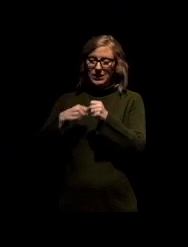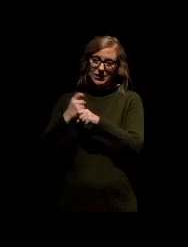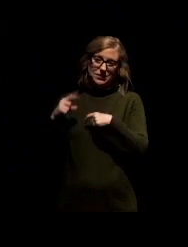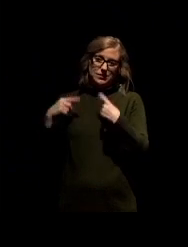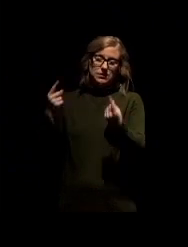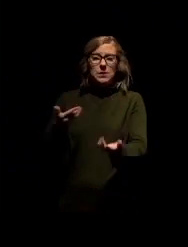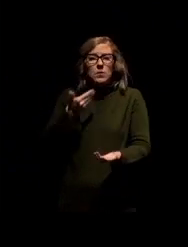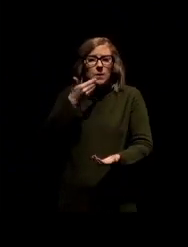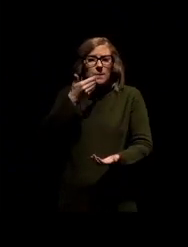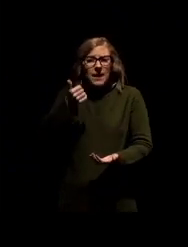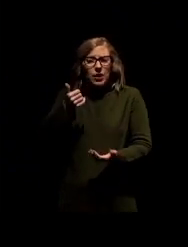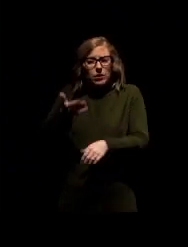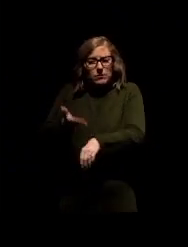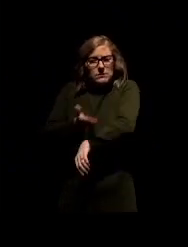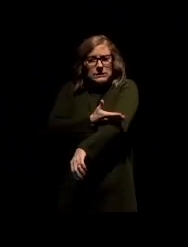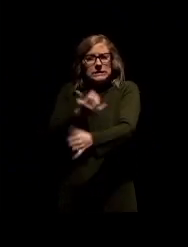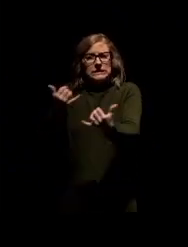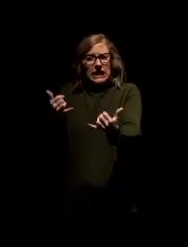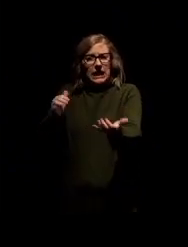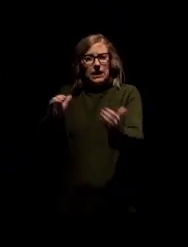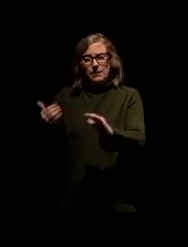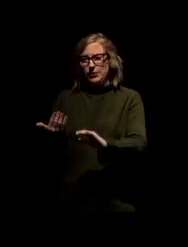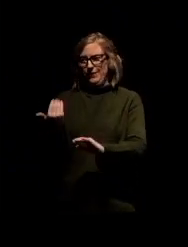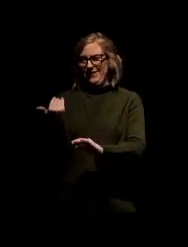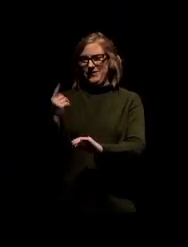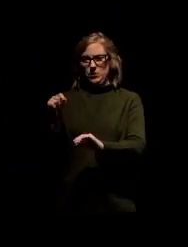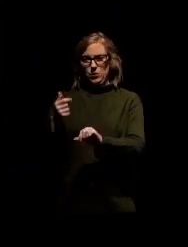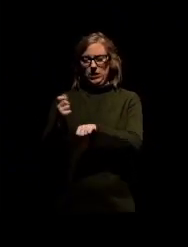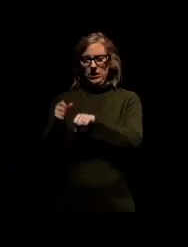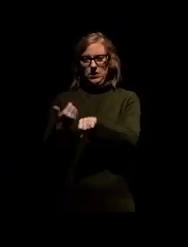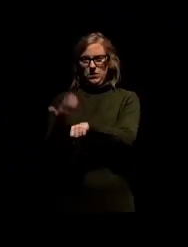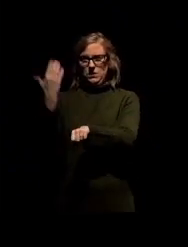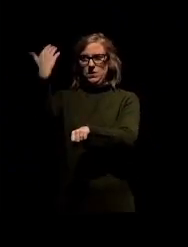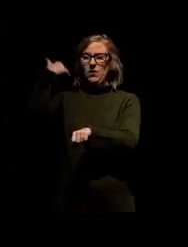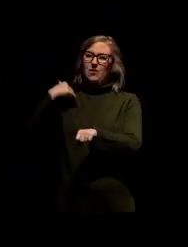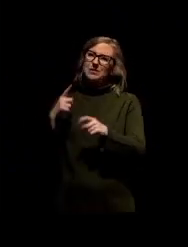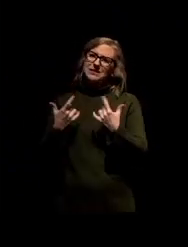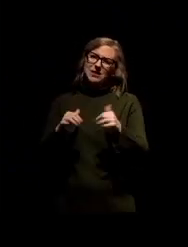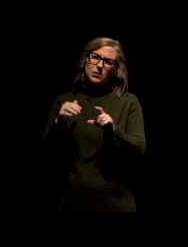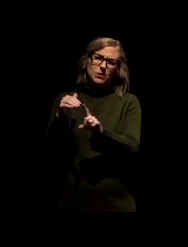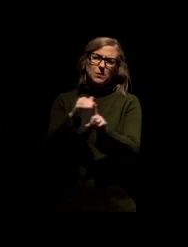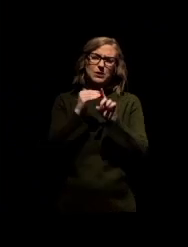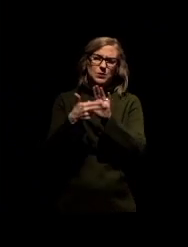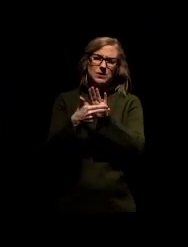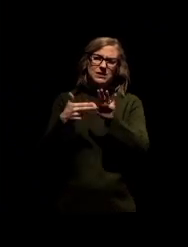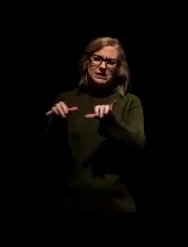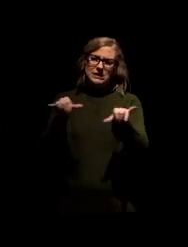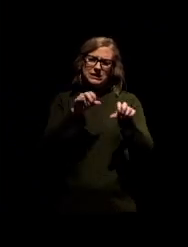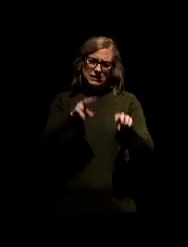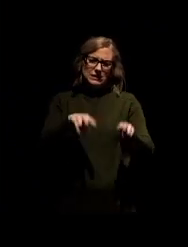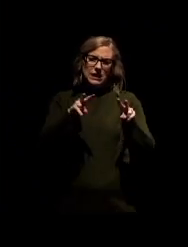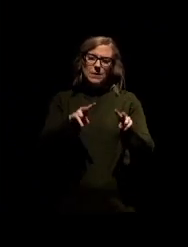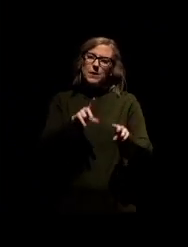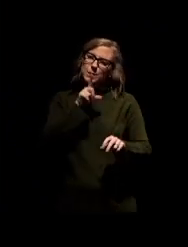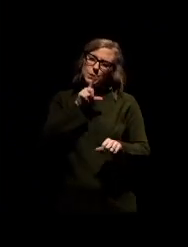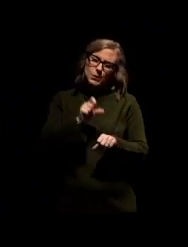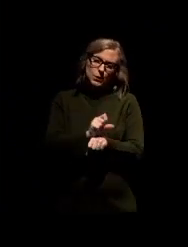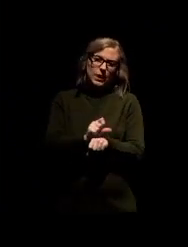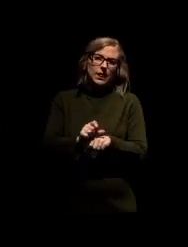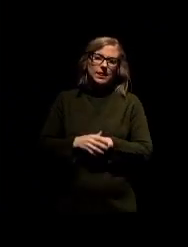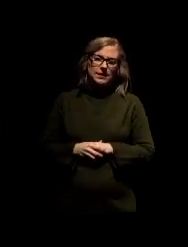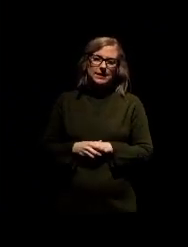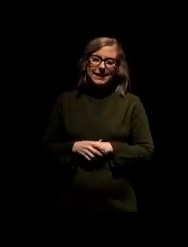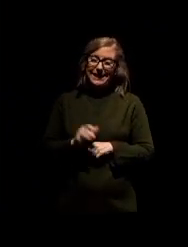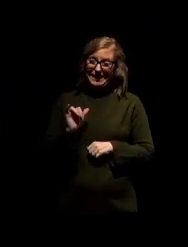were 15, 20 years ago. But I want to remind everybody that, you know, stigma is real, and that is the